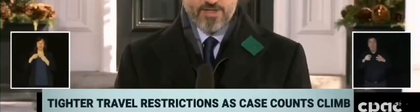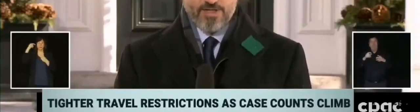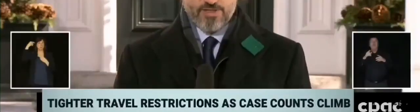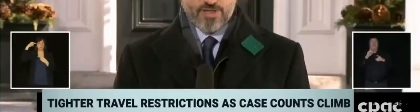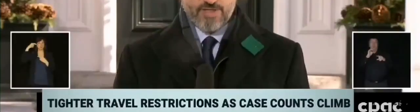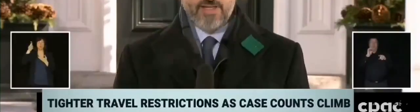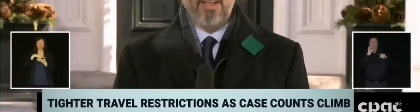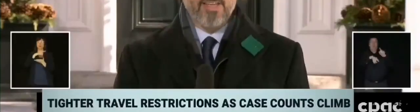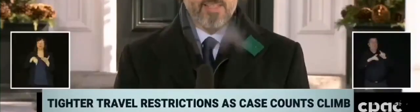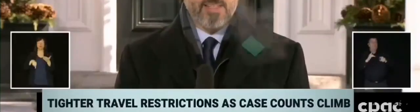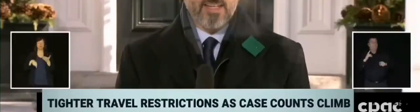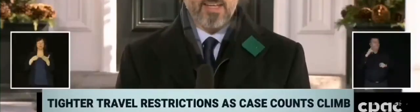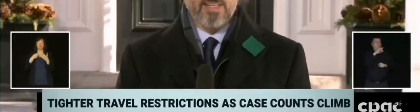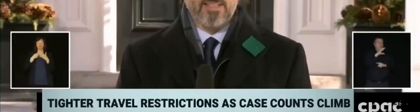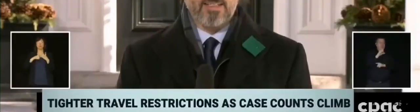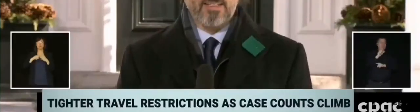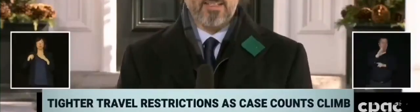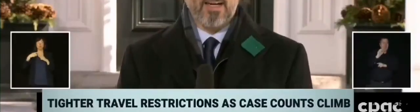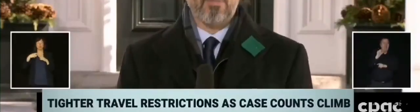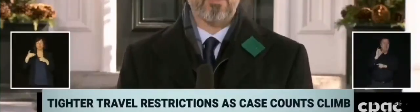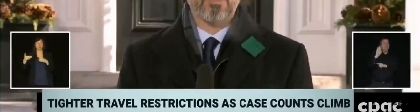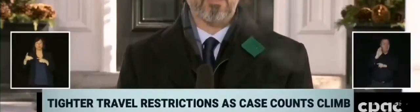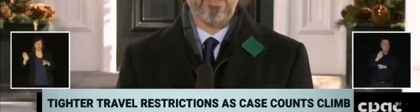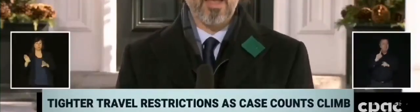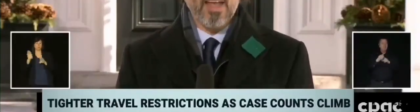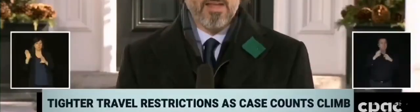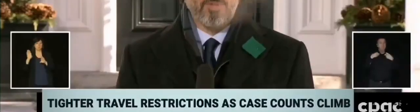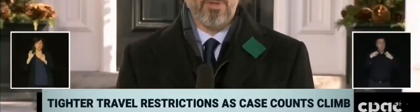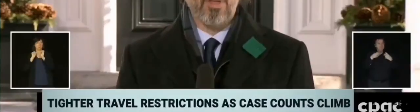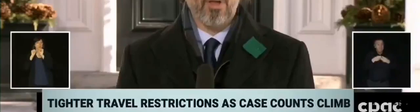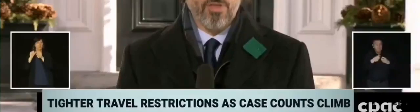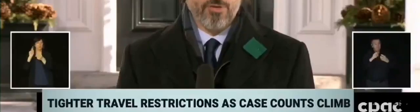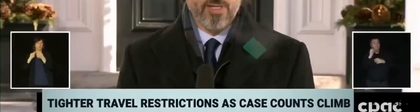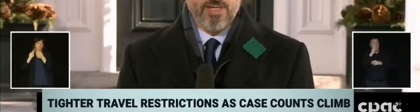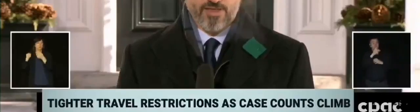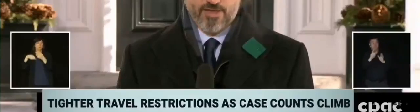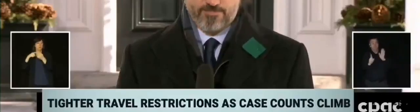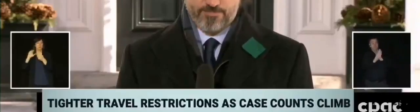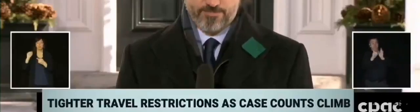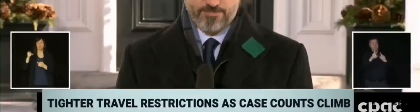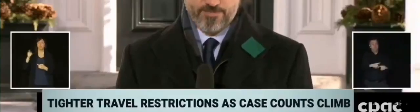Mexico starting this Sunday up until April 30th.